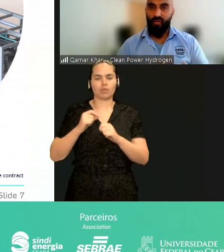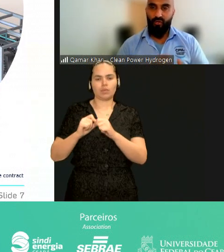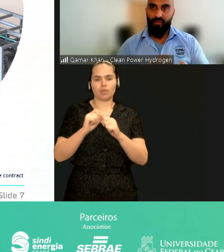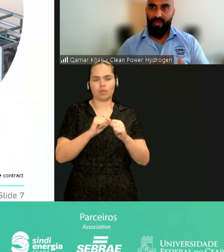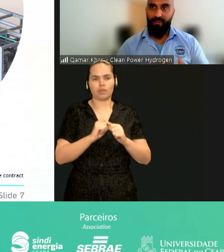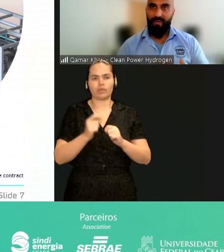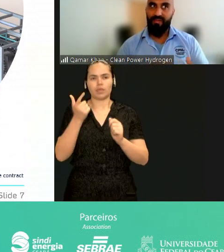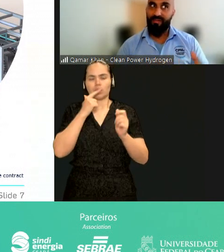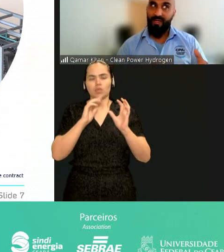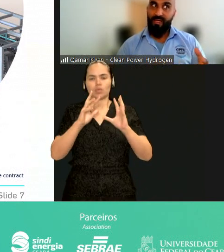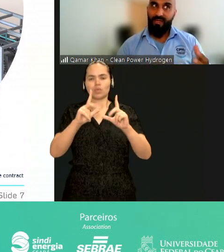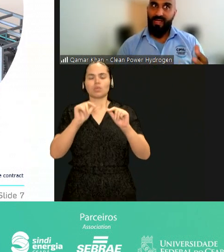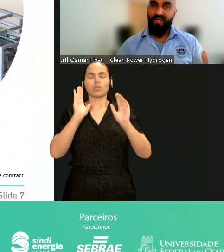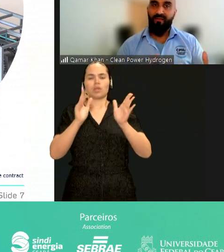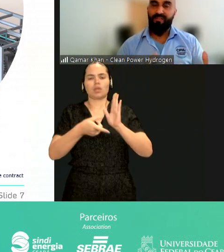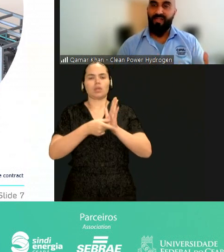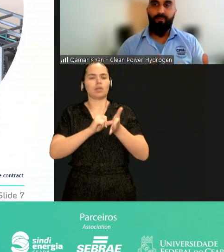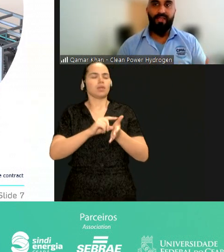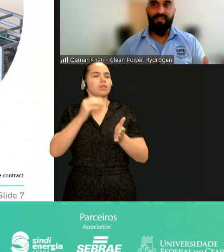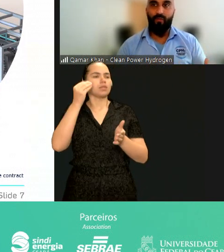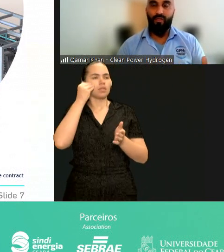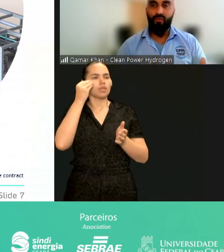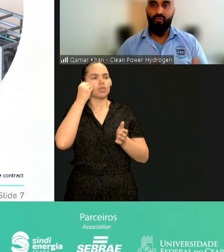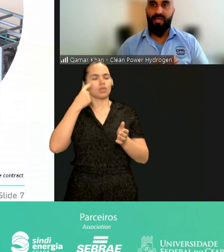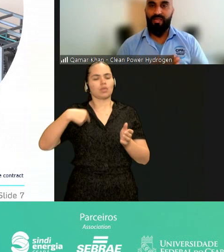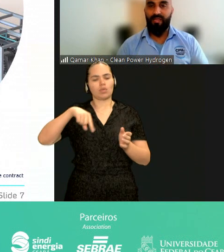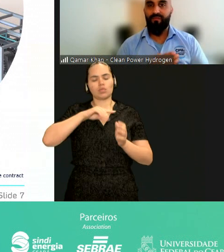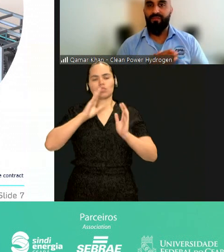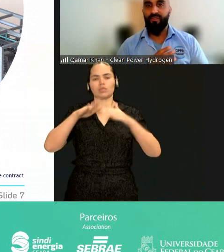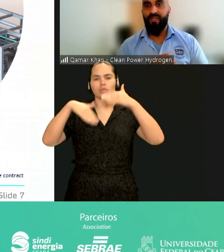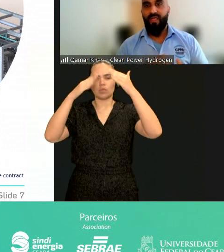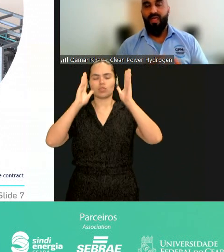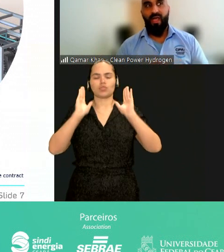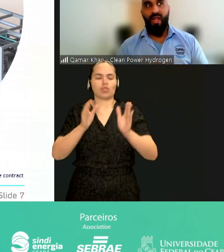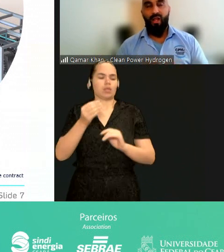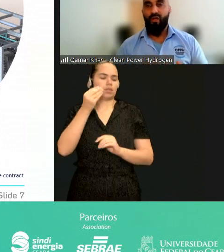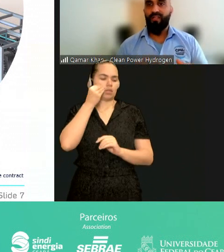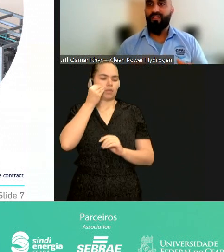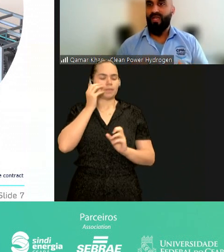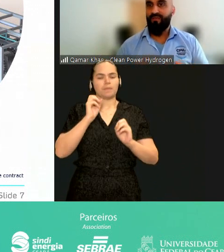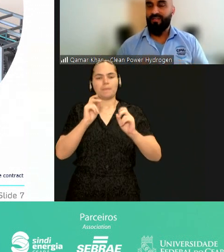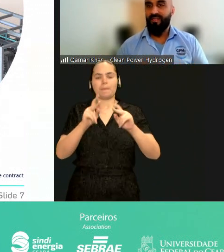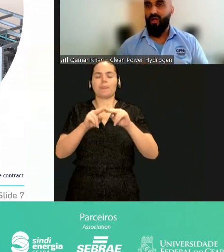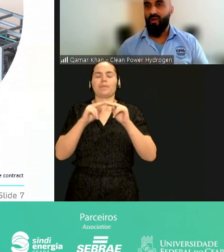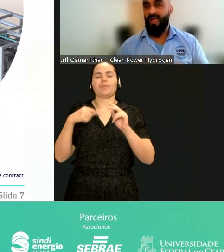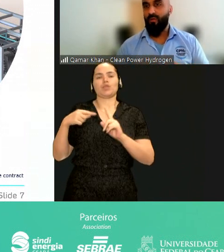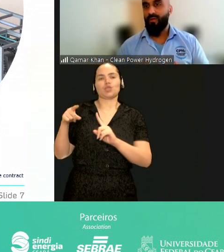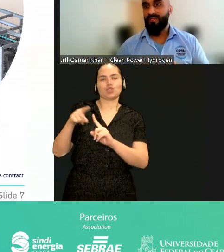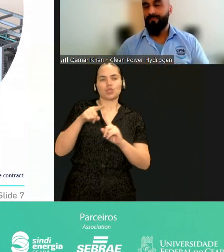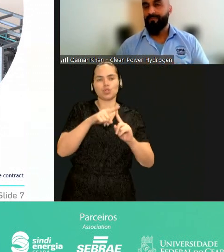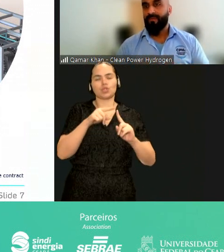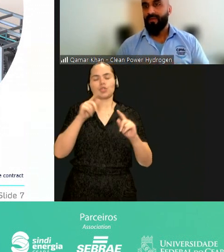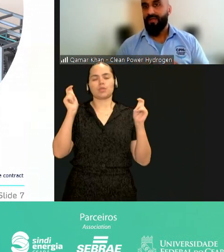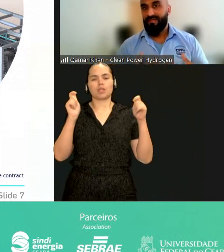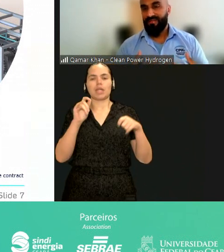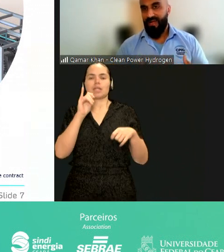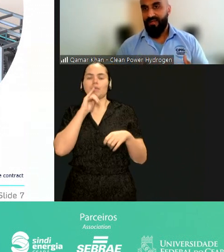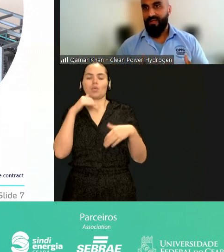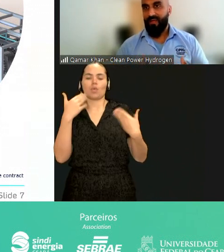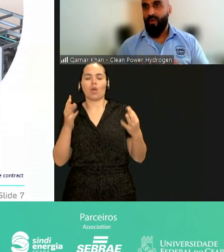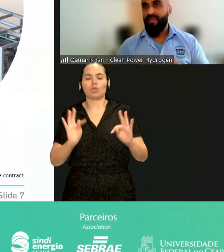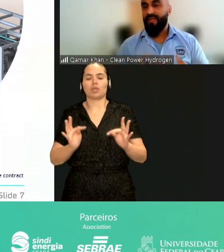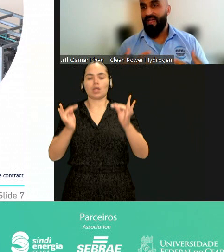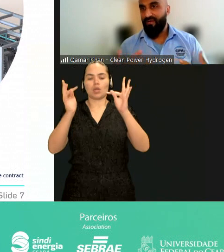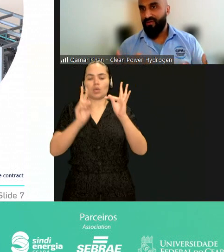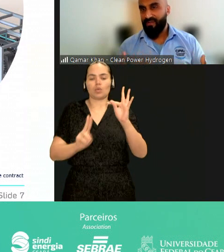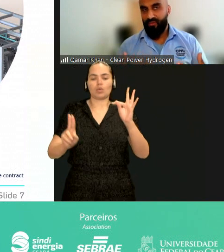we don't use membranes and the kind of cell plates that we use, gives us a longevity on our stack